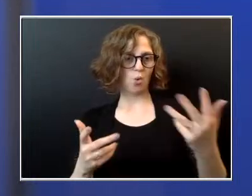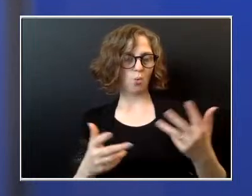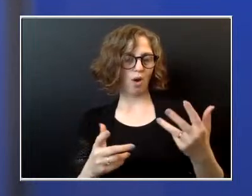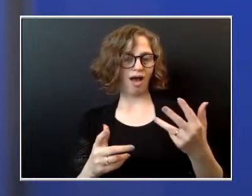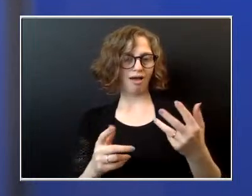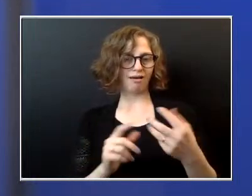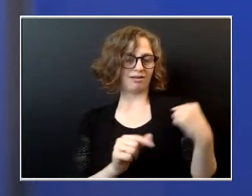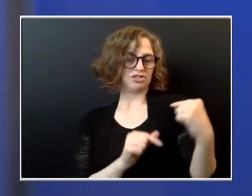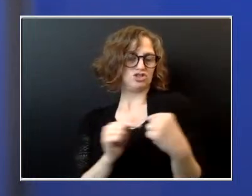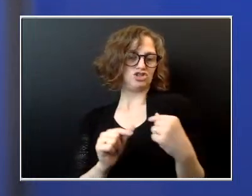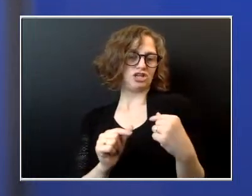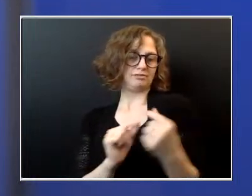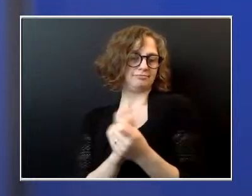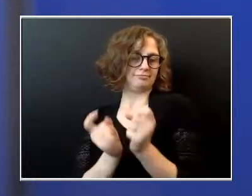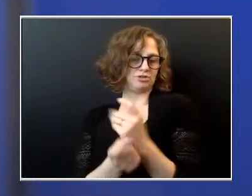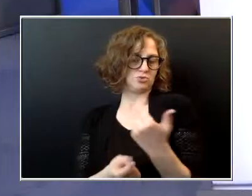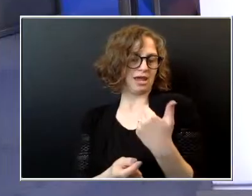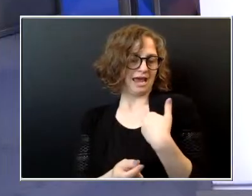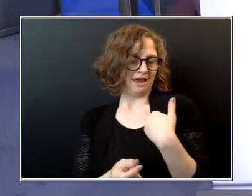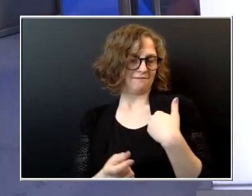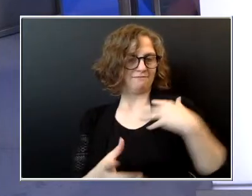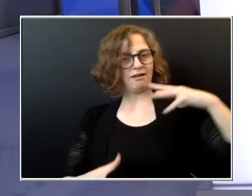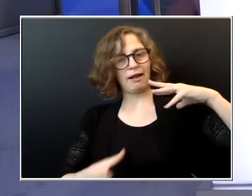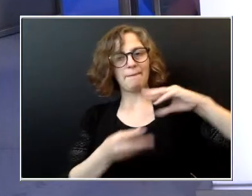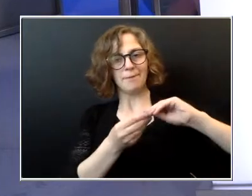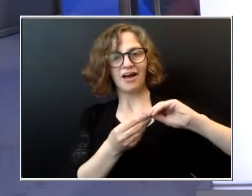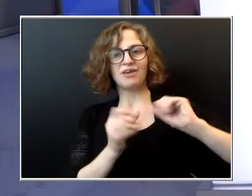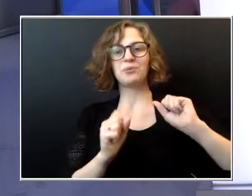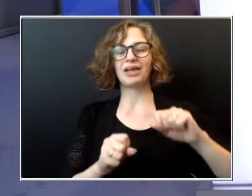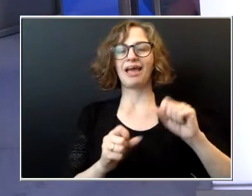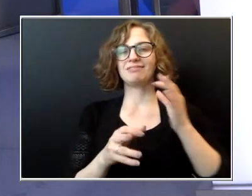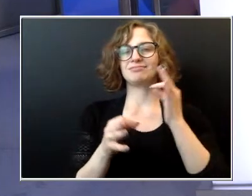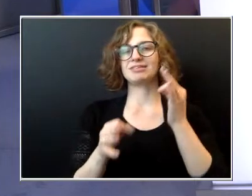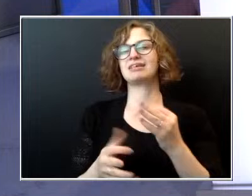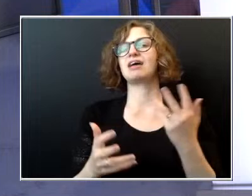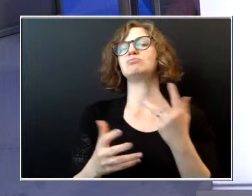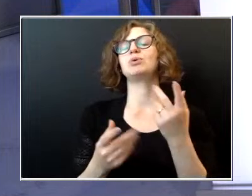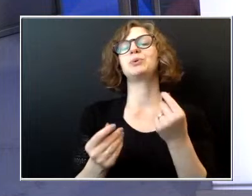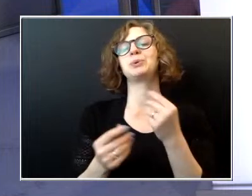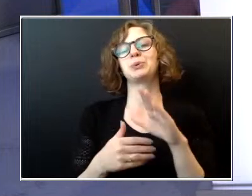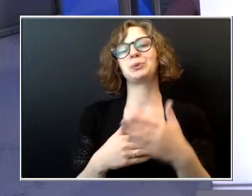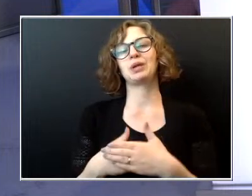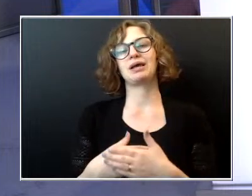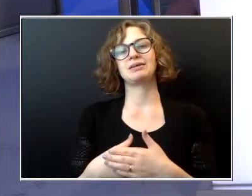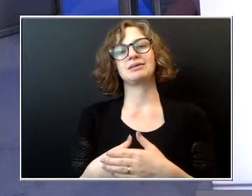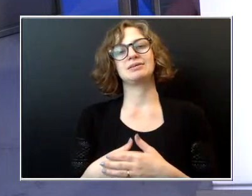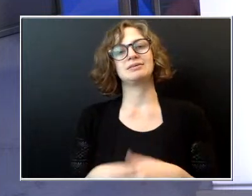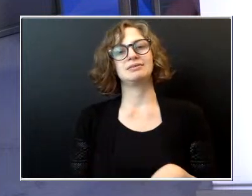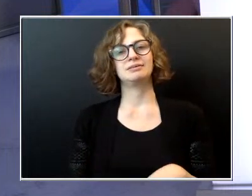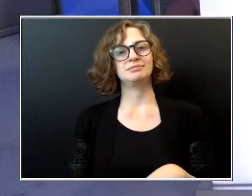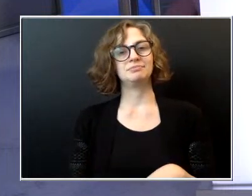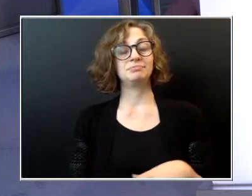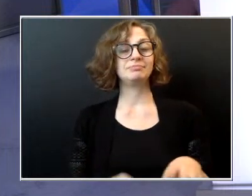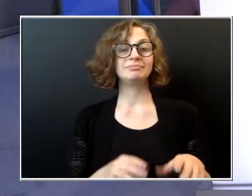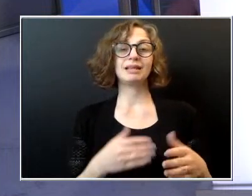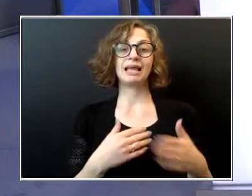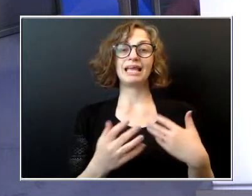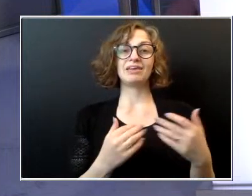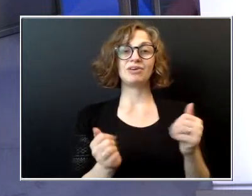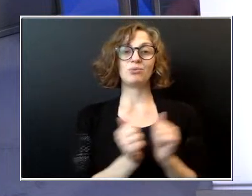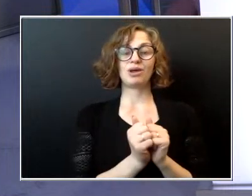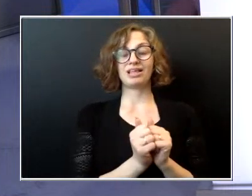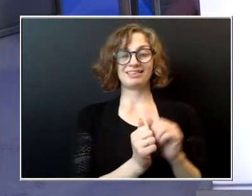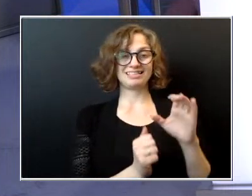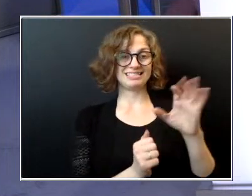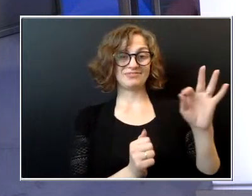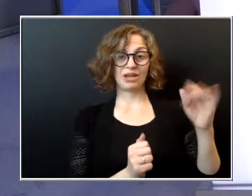health system and the cancer center How develops the whole it. field of medicine evolves. And I don't, even in my own area, in cystic fibrosis, we say, well, this is your CF gene, but we know there's 5 or 6